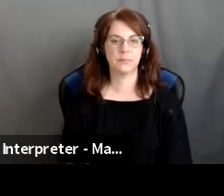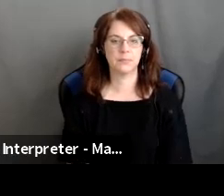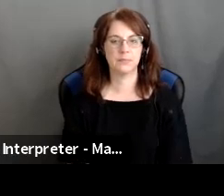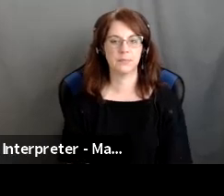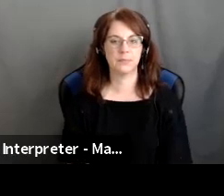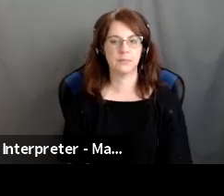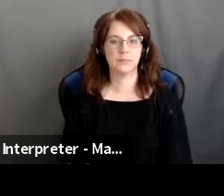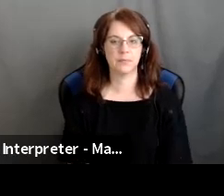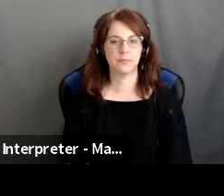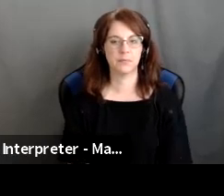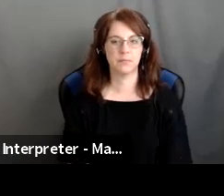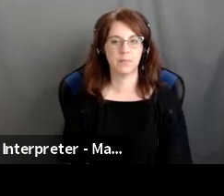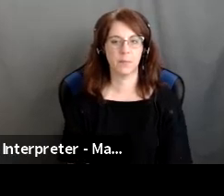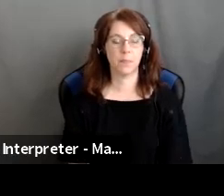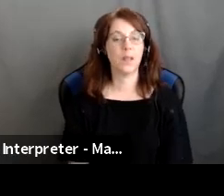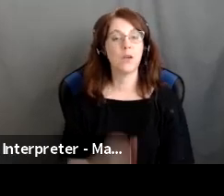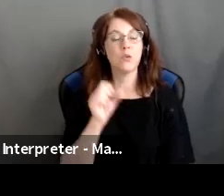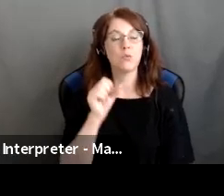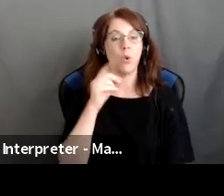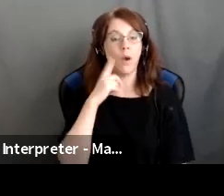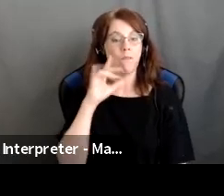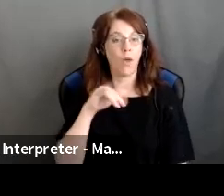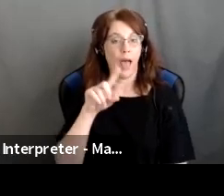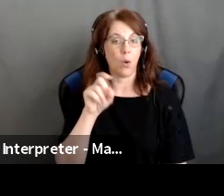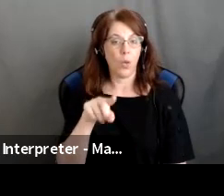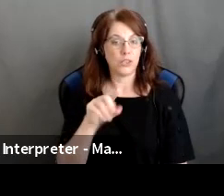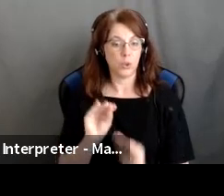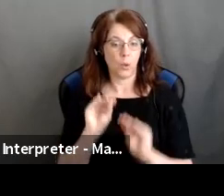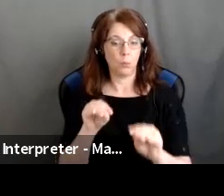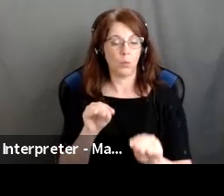So for this question, you want to put,